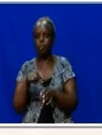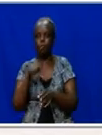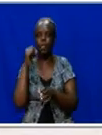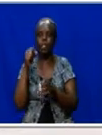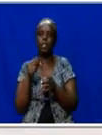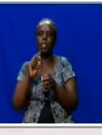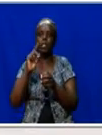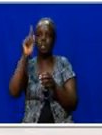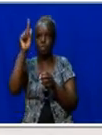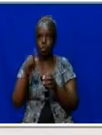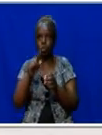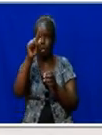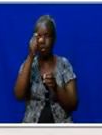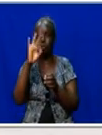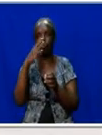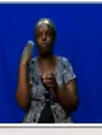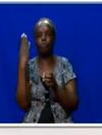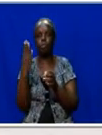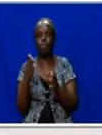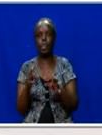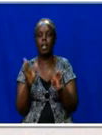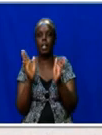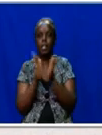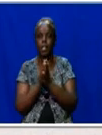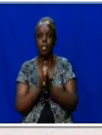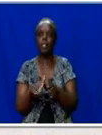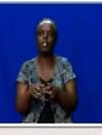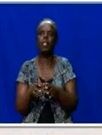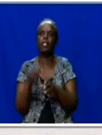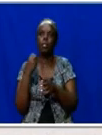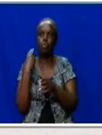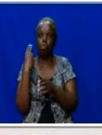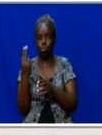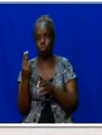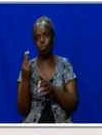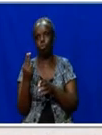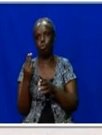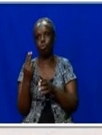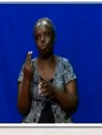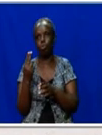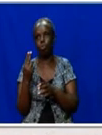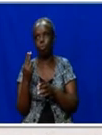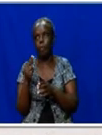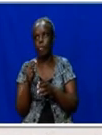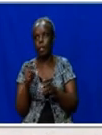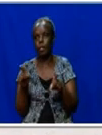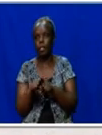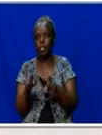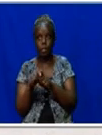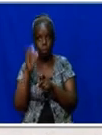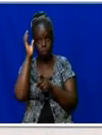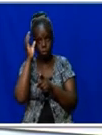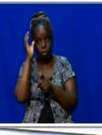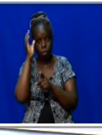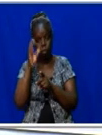4, I'll get the factors of 4, which will be 2 times 2. This concept can